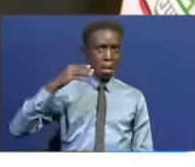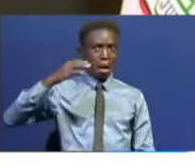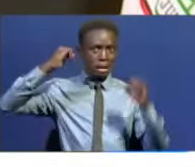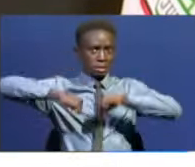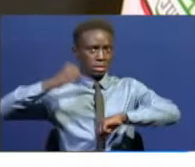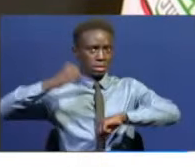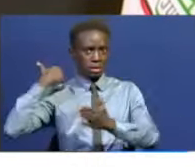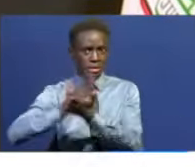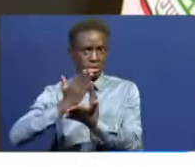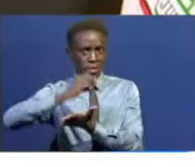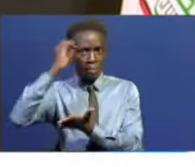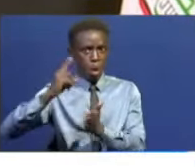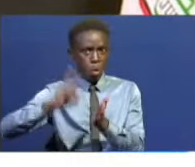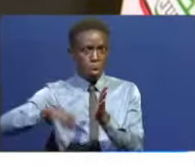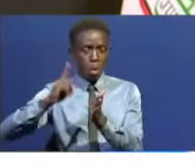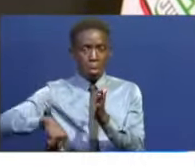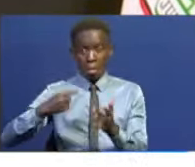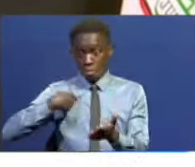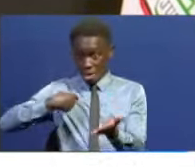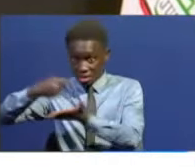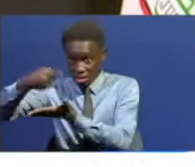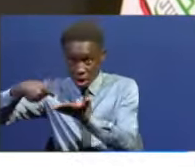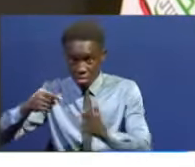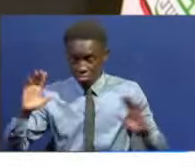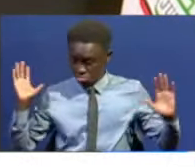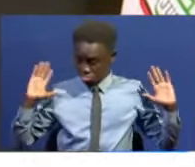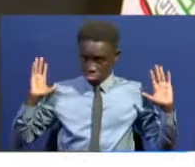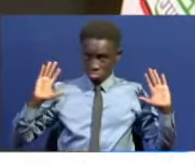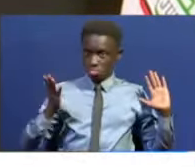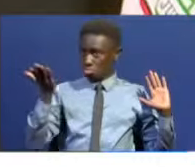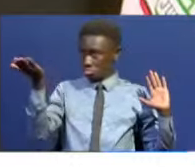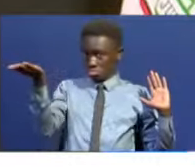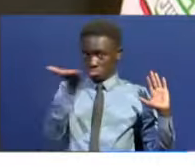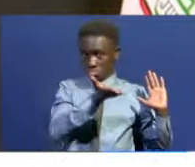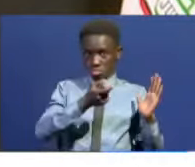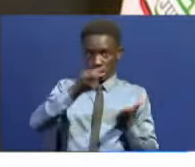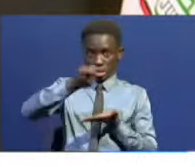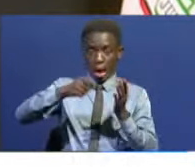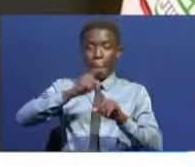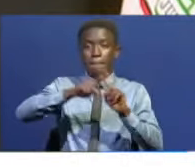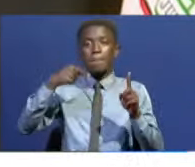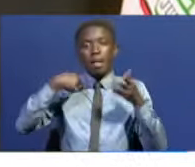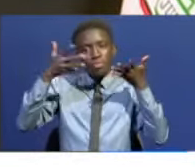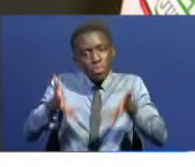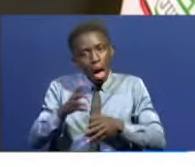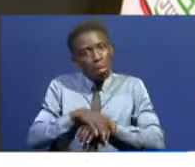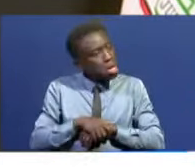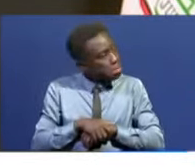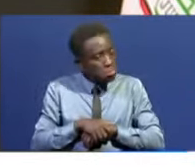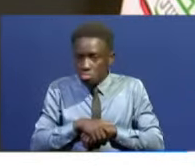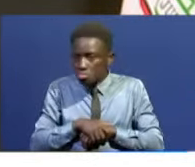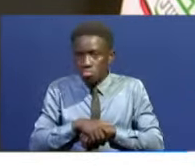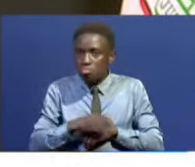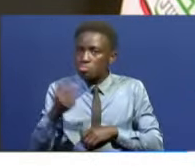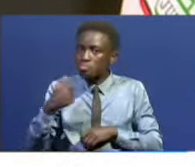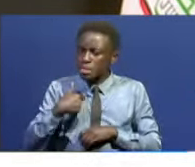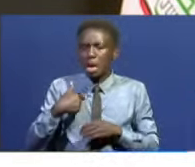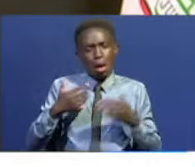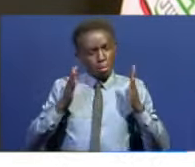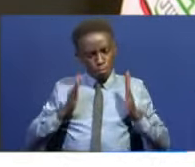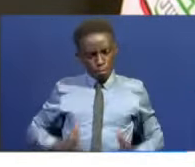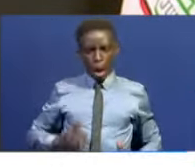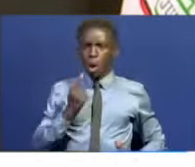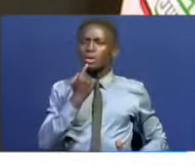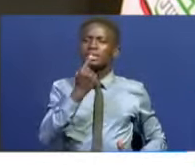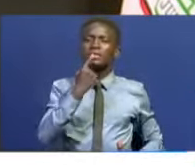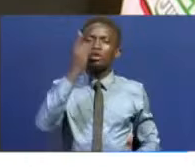I did not sign this agreement. I will read the people who signed. But because I was present and I'm a truthful man, I fight for the people of Western